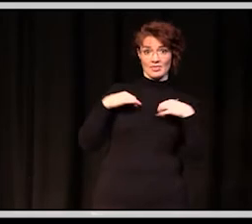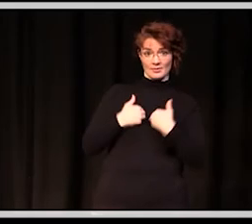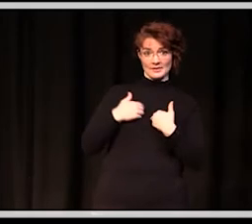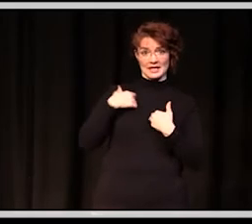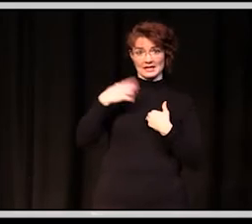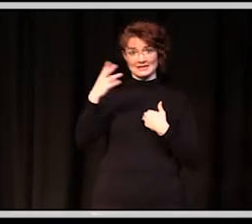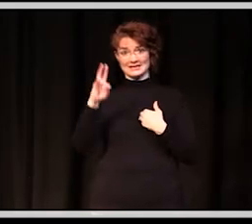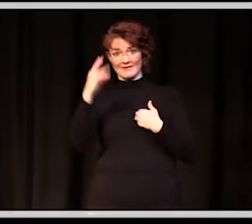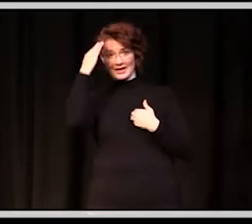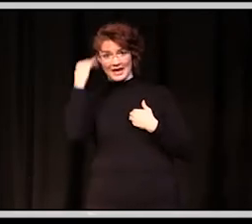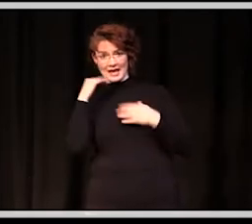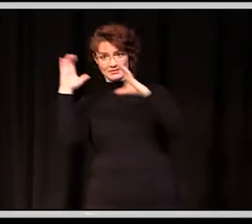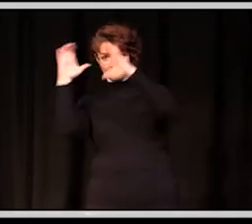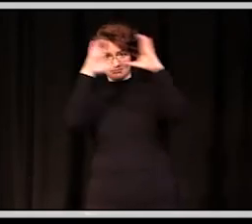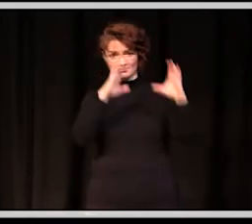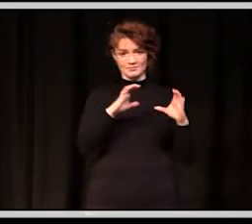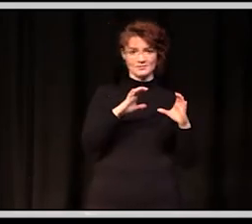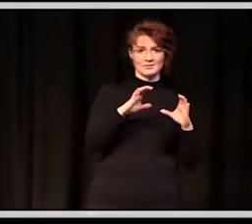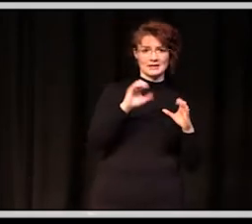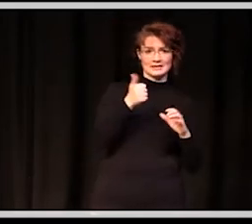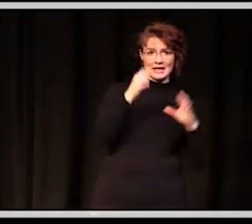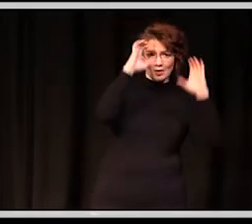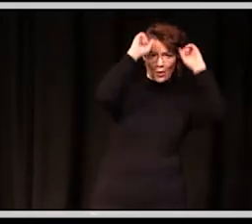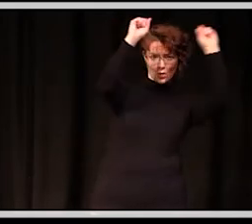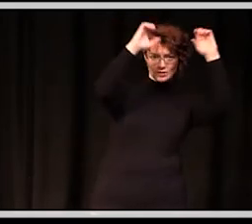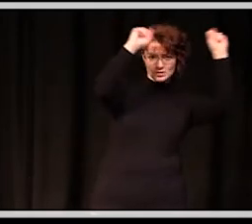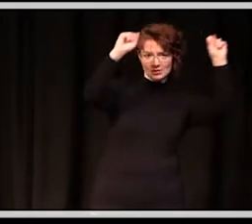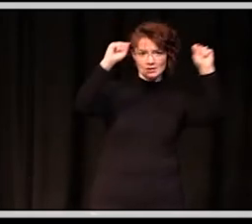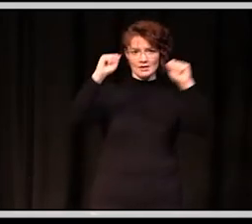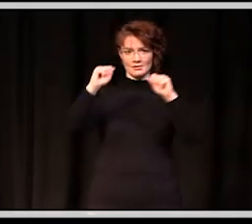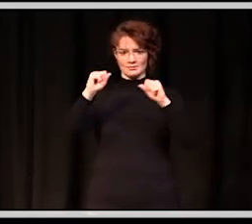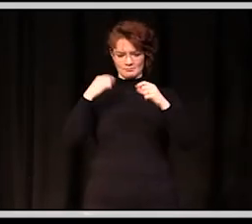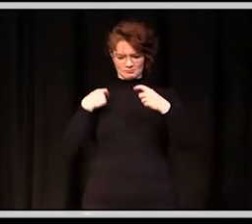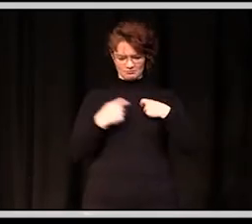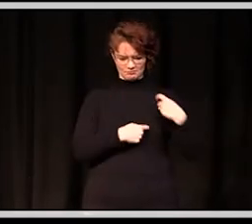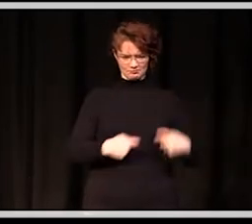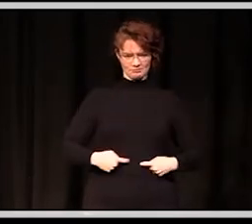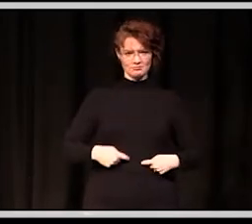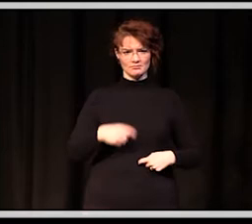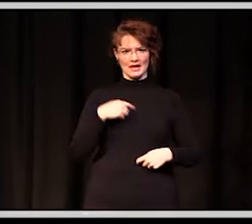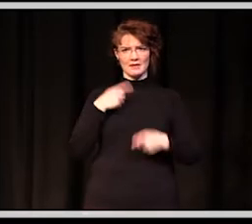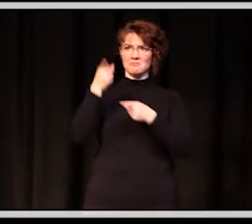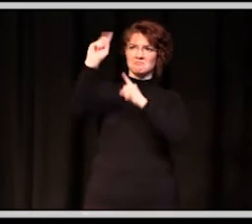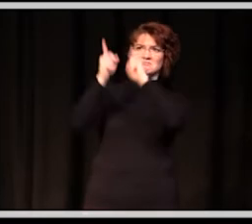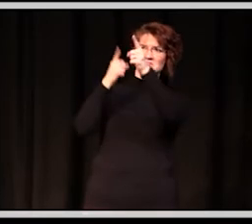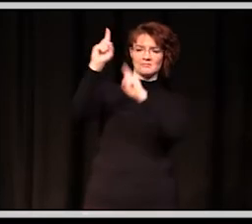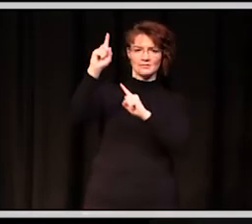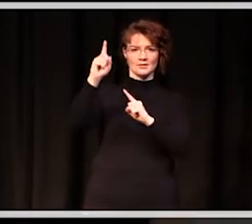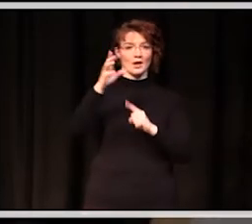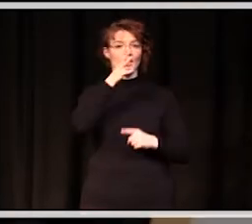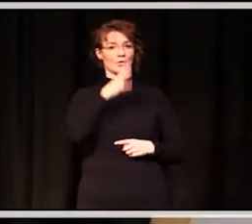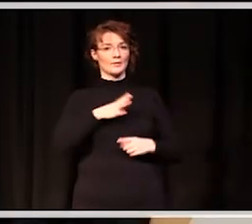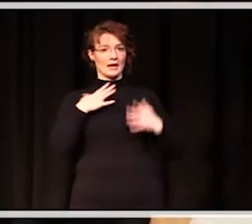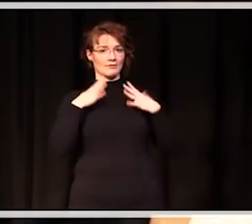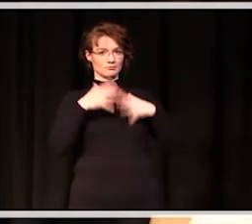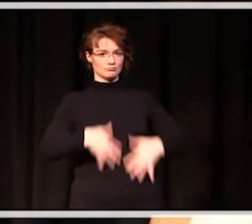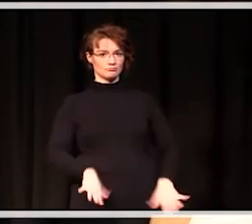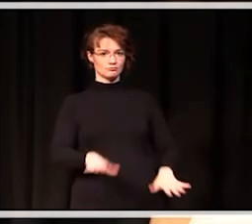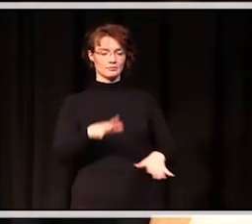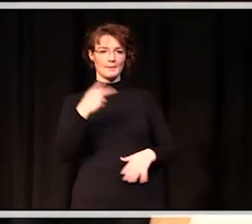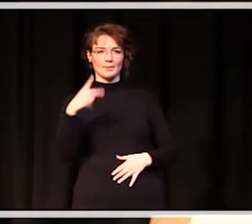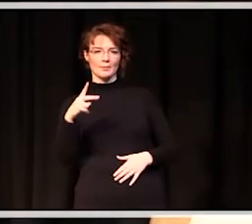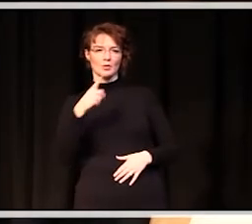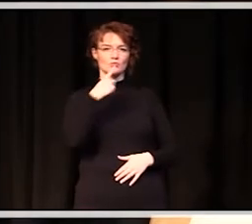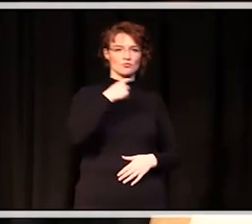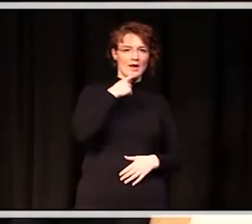and blasphemies against God were written all over it. The woman wore purple and scarlet clothing and